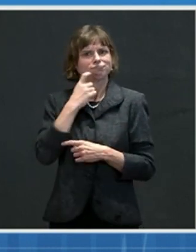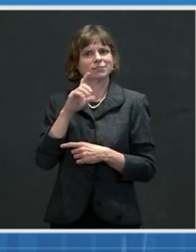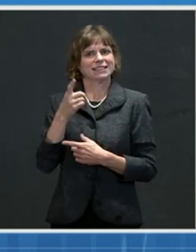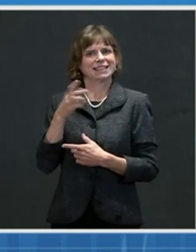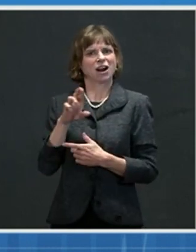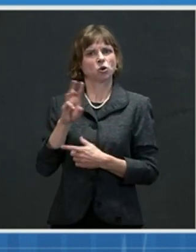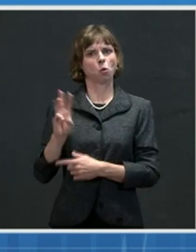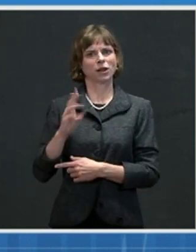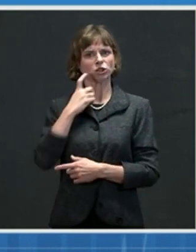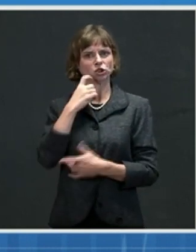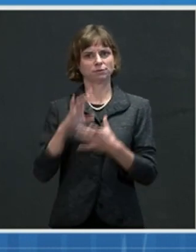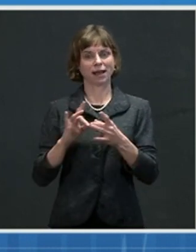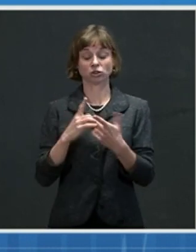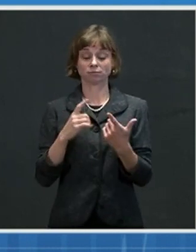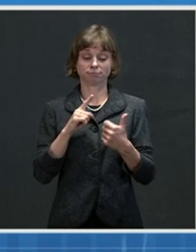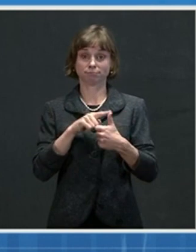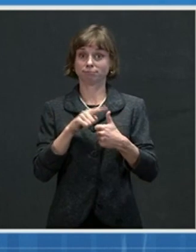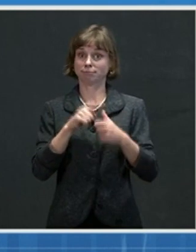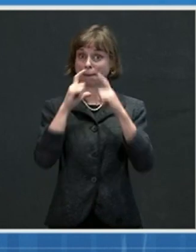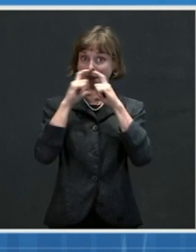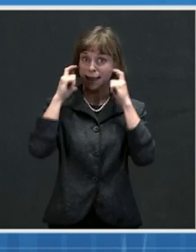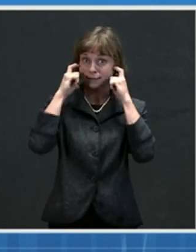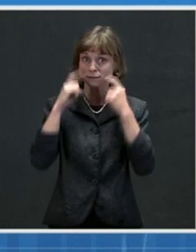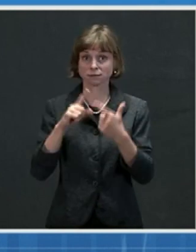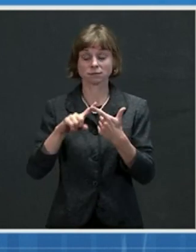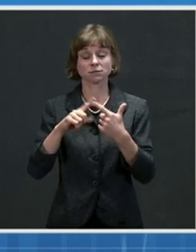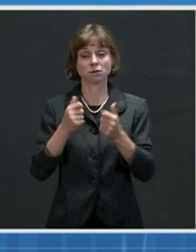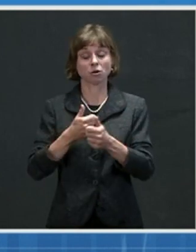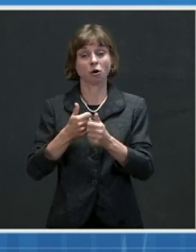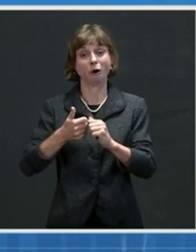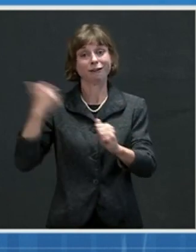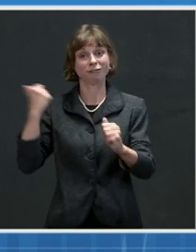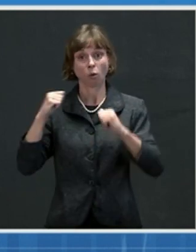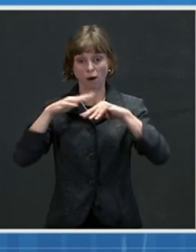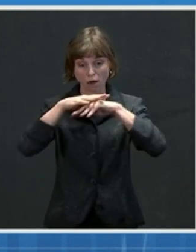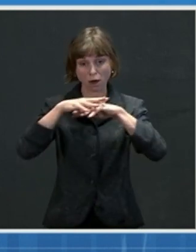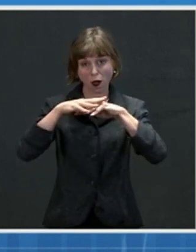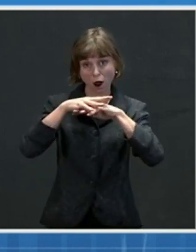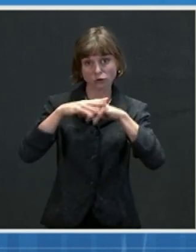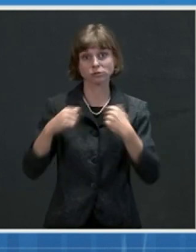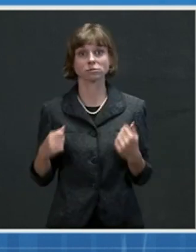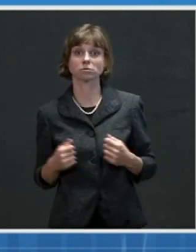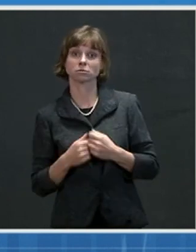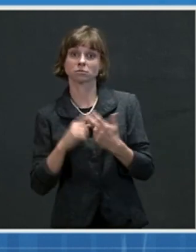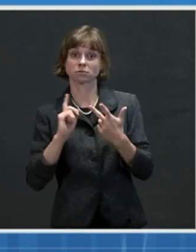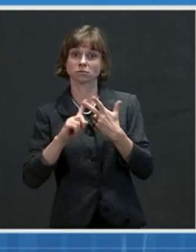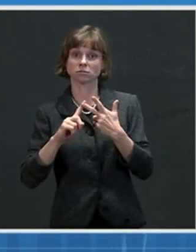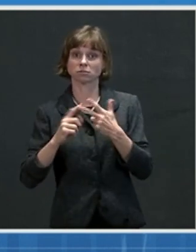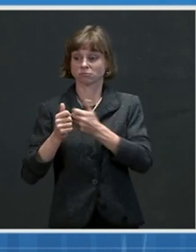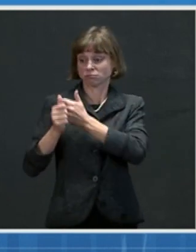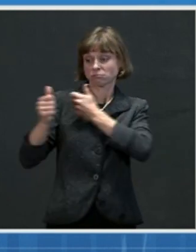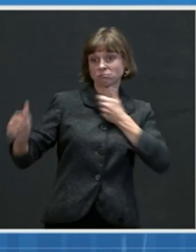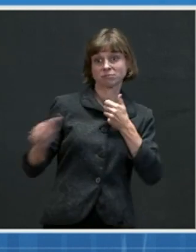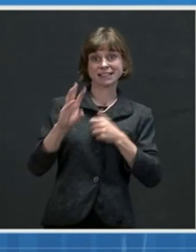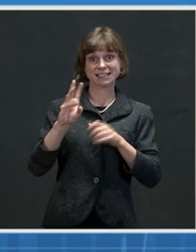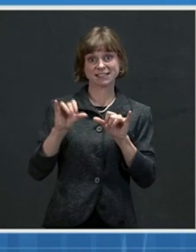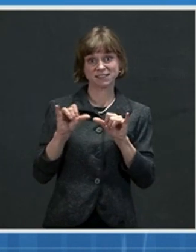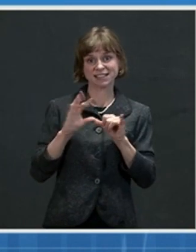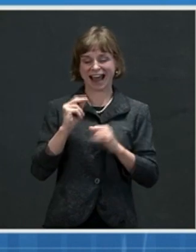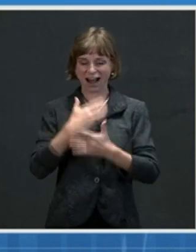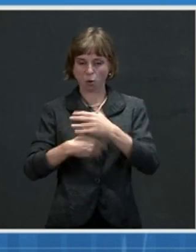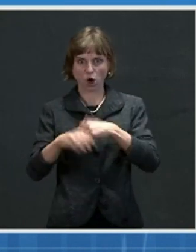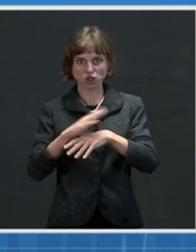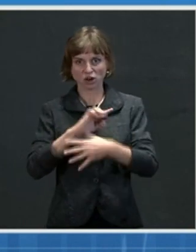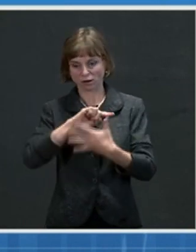mentioned: wearing of masks, avoiding congregate settings, keeping your distance, and washing your hands together